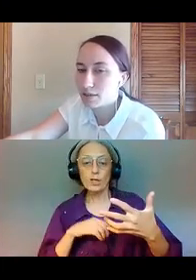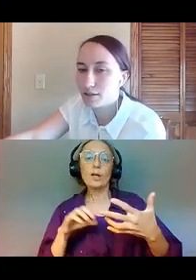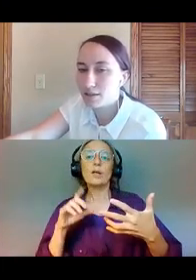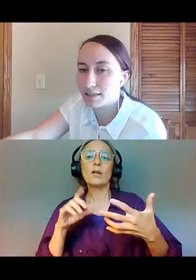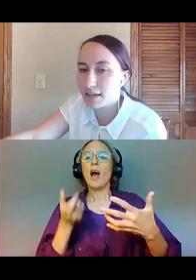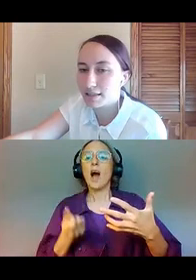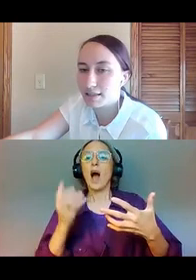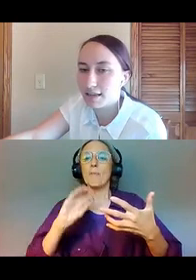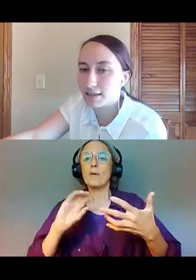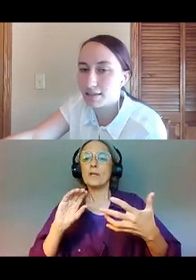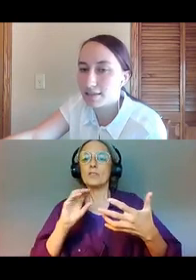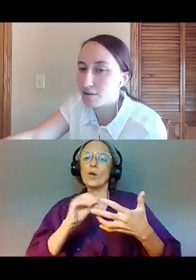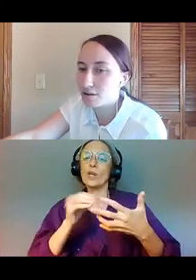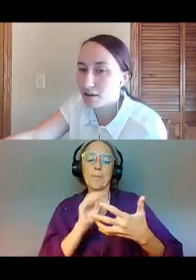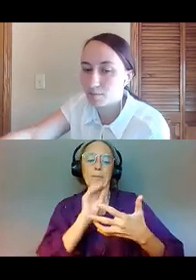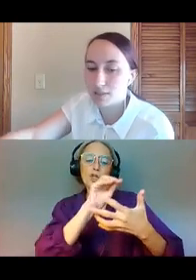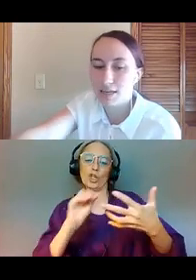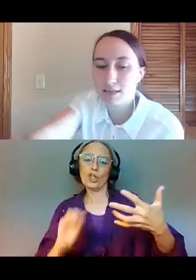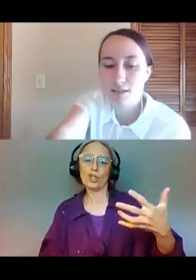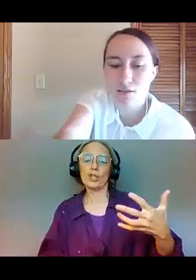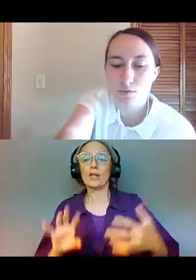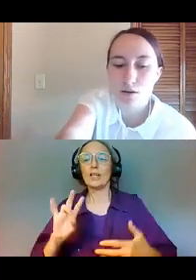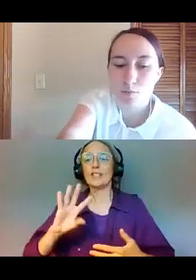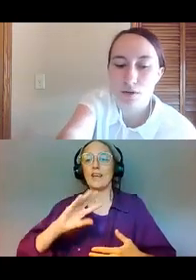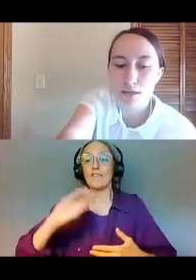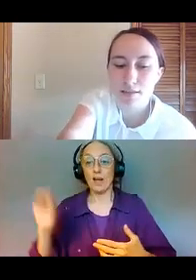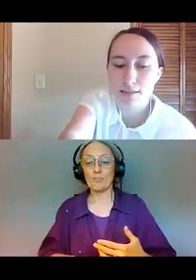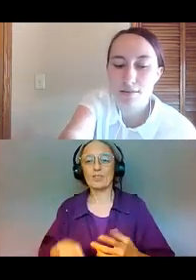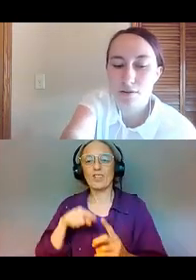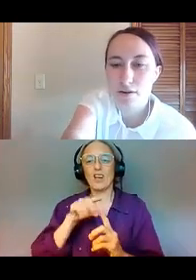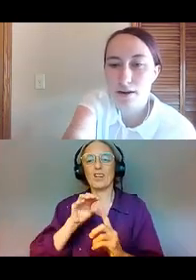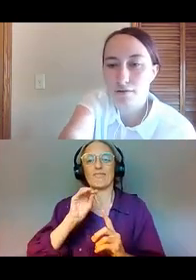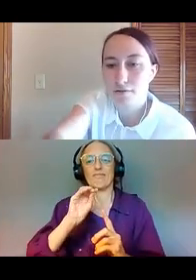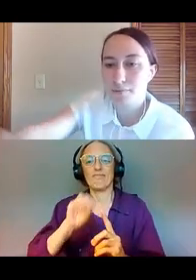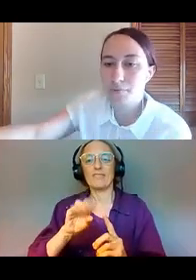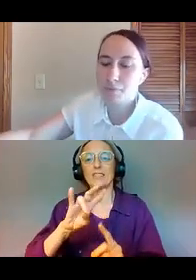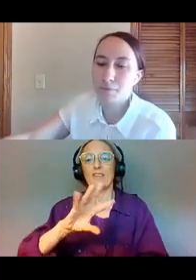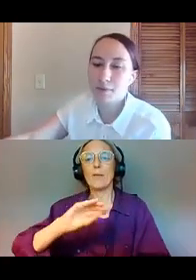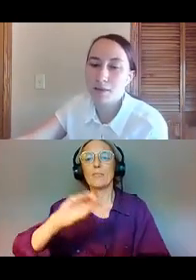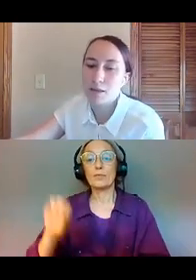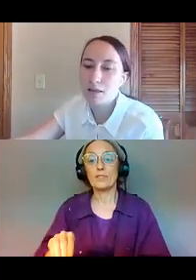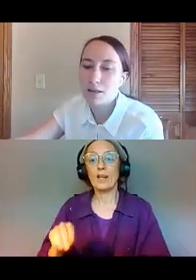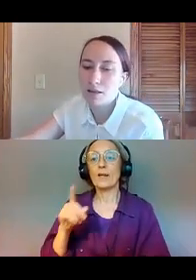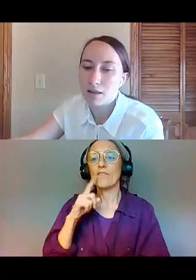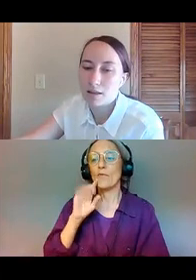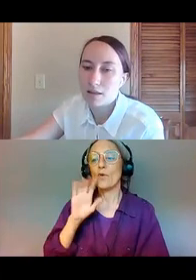here. So in this case, that is 75%. So we're going to put in 75.